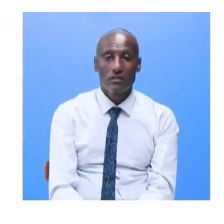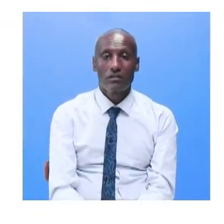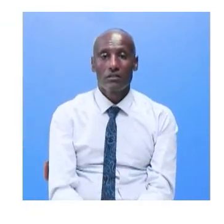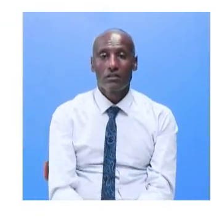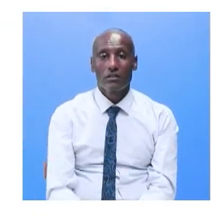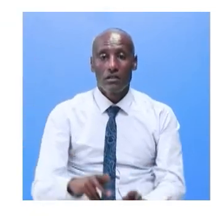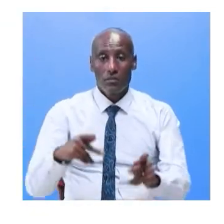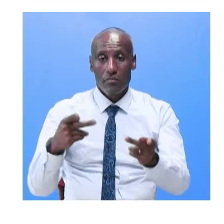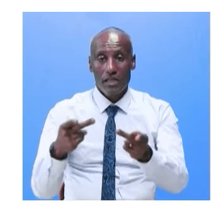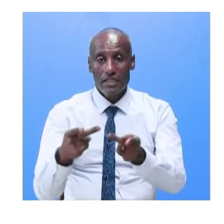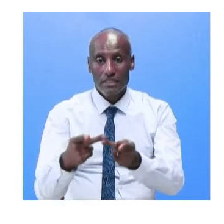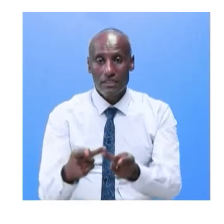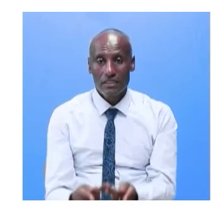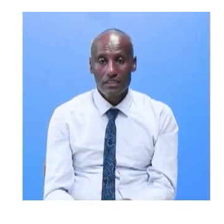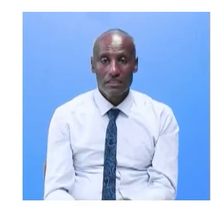place